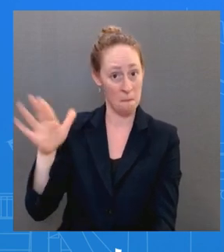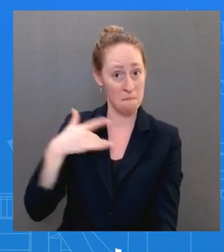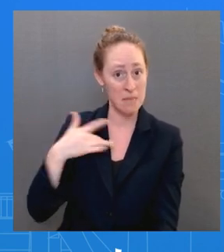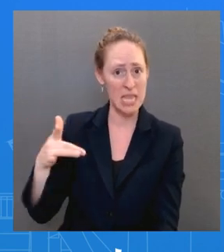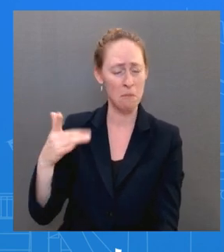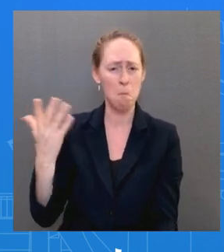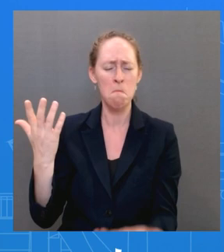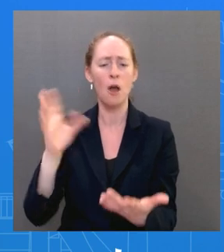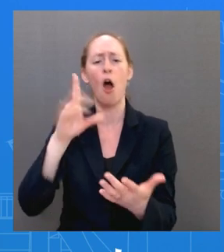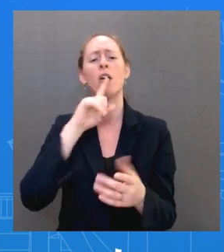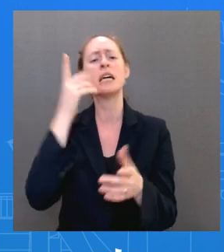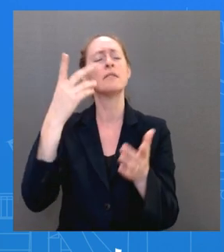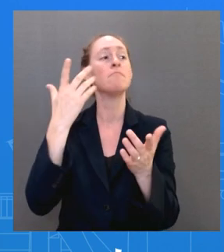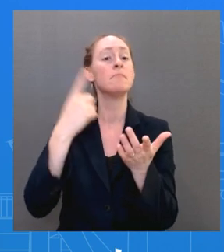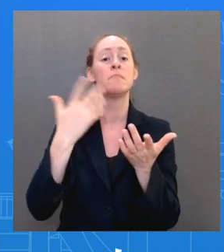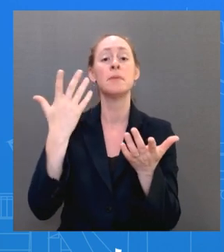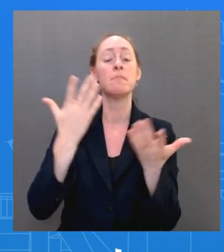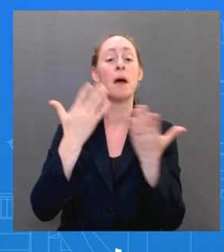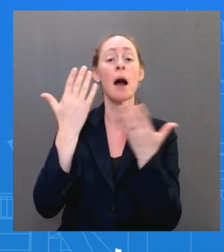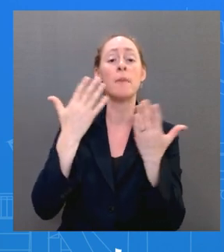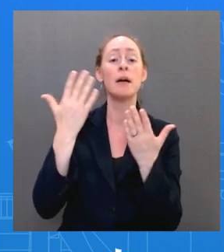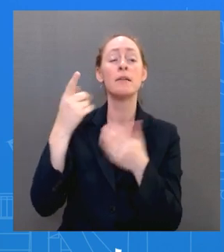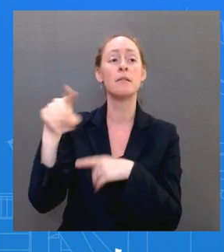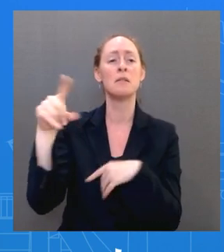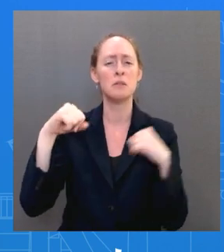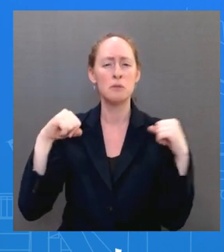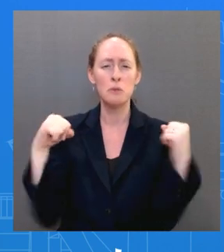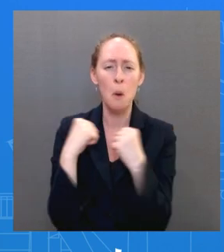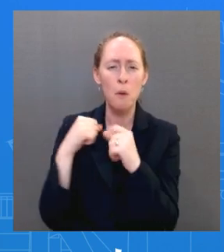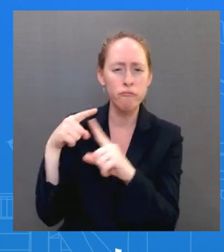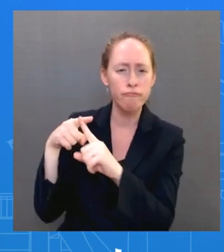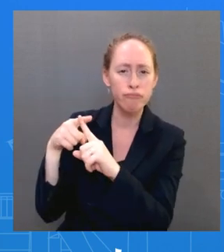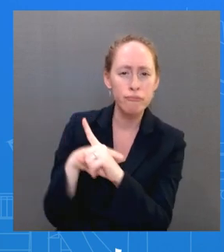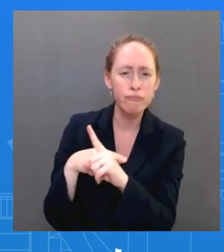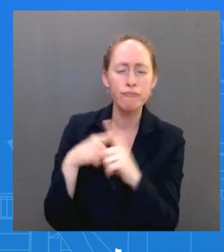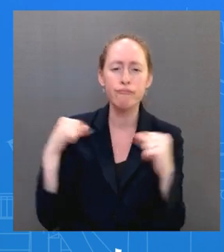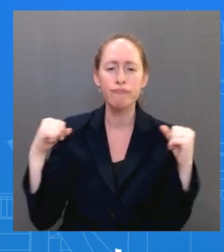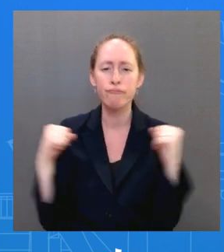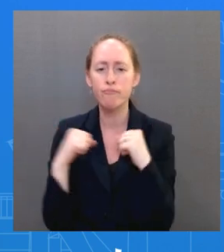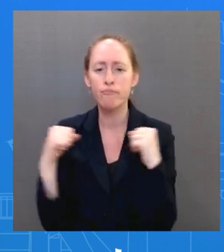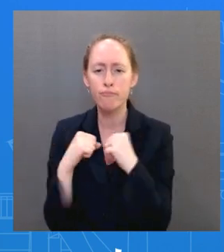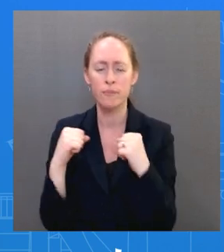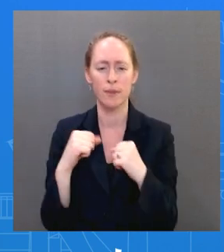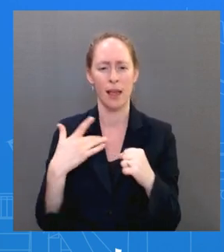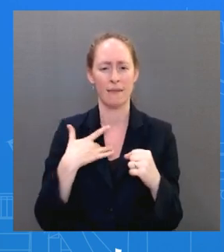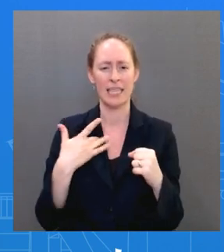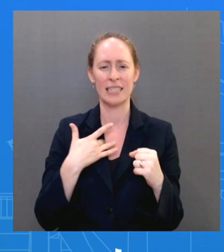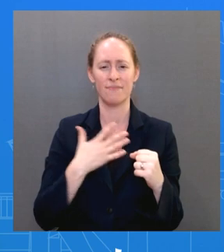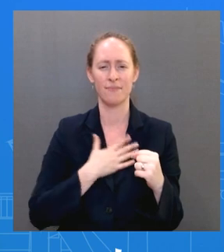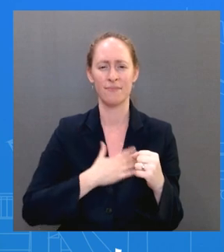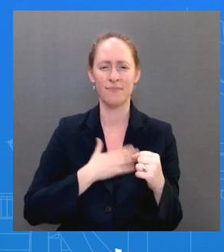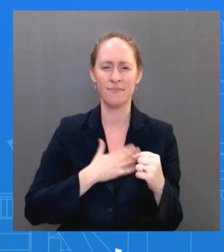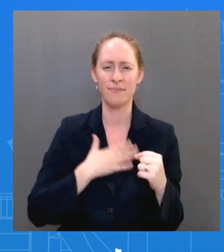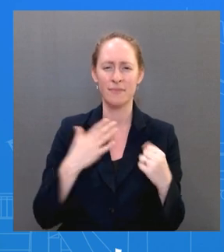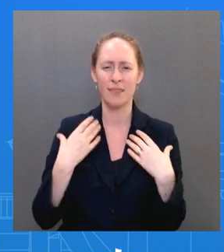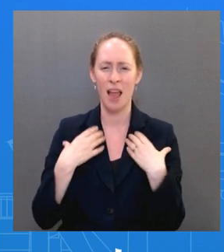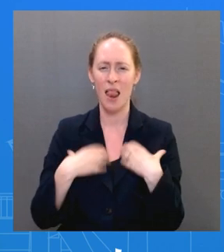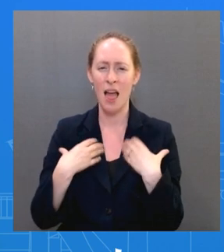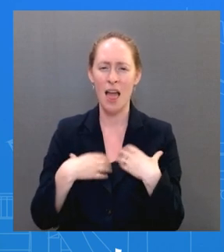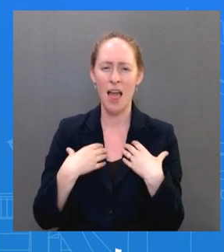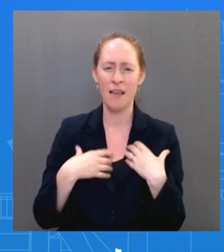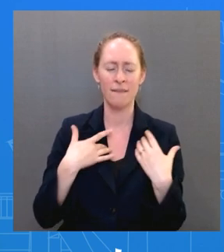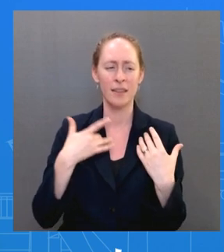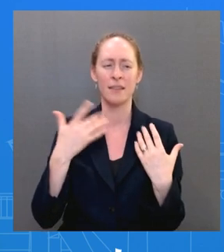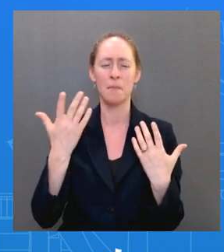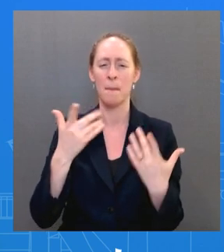they exercise, can get a little bit of bronchospasm or a cough. The way to treat it is with an inhaler. So